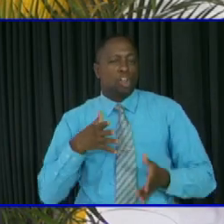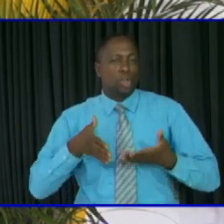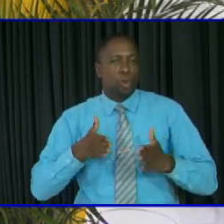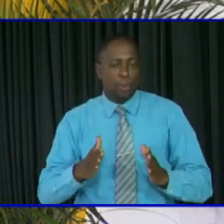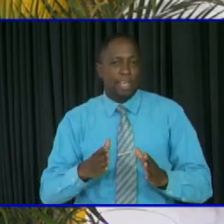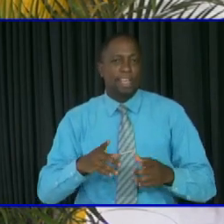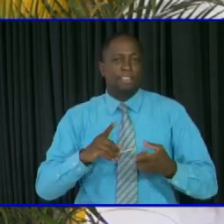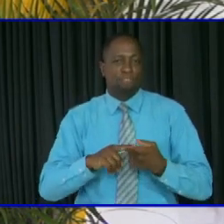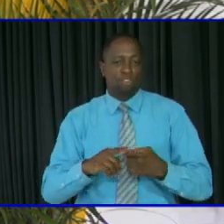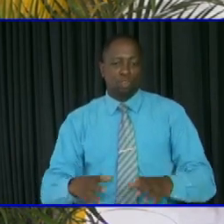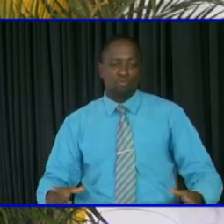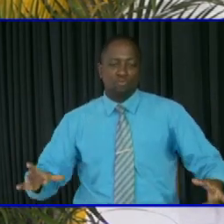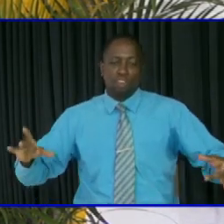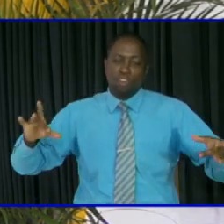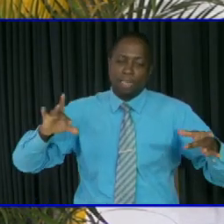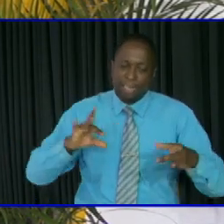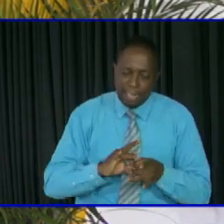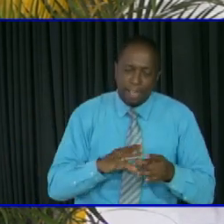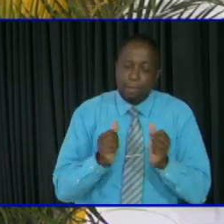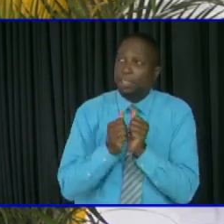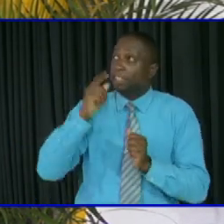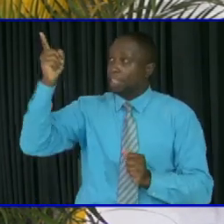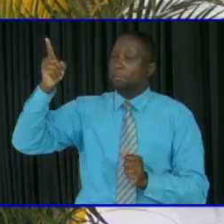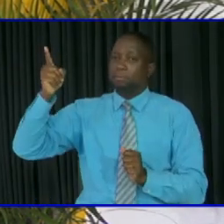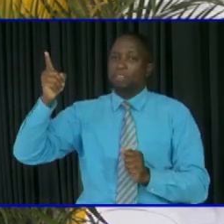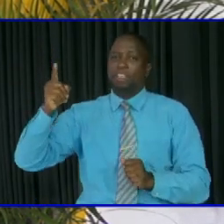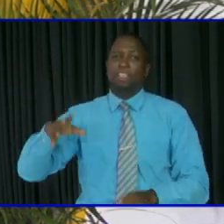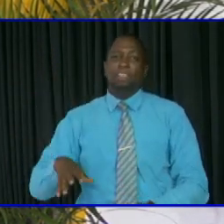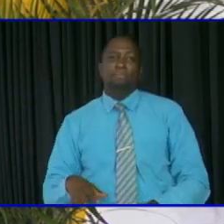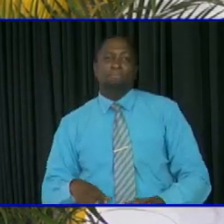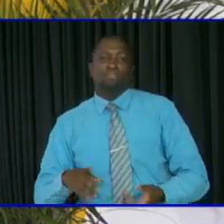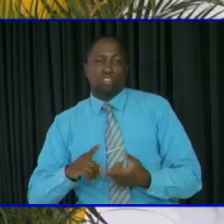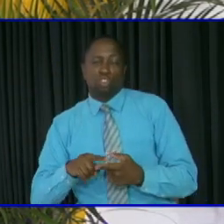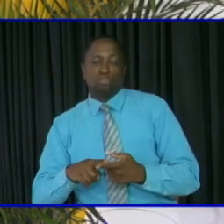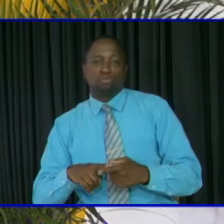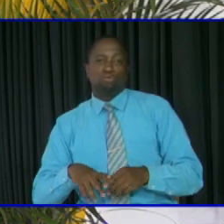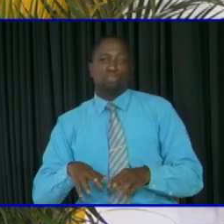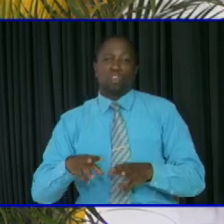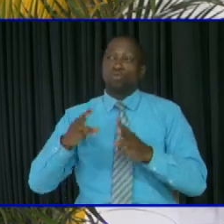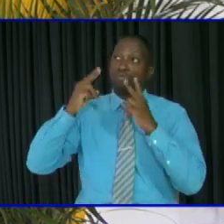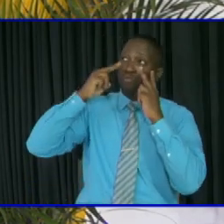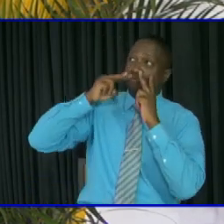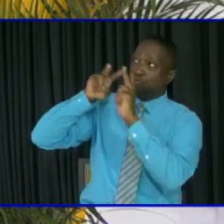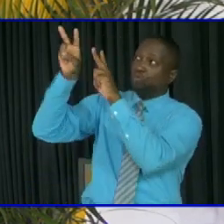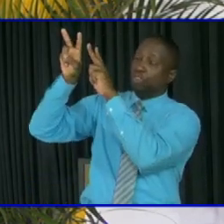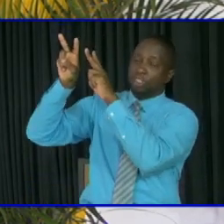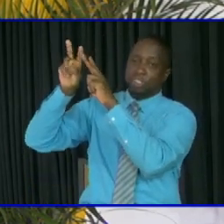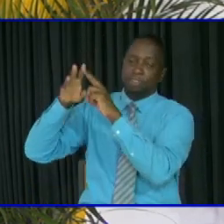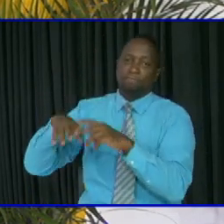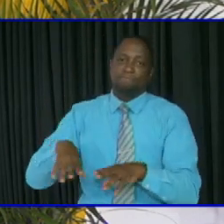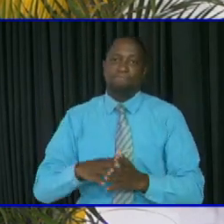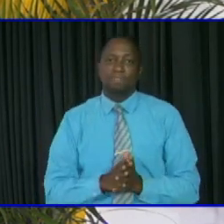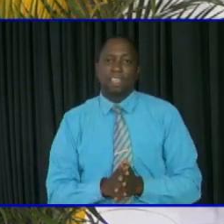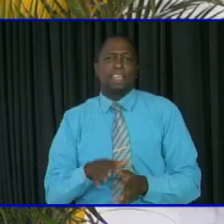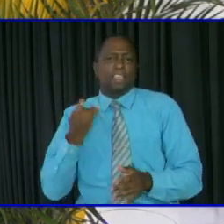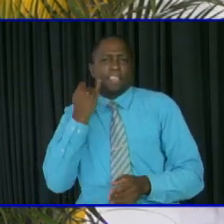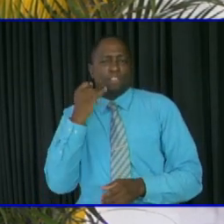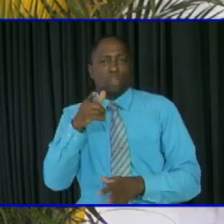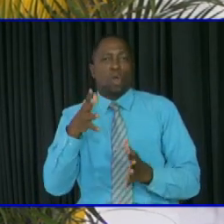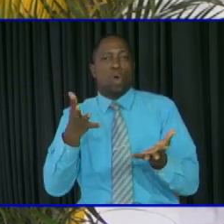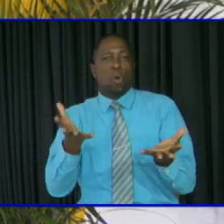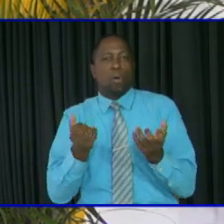the Lamb of God who takes away the sin of the world. So this evening, my friends, if you want to